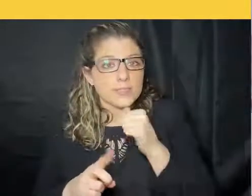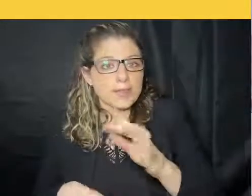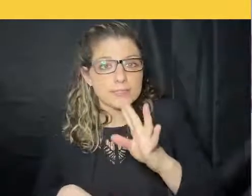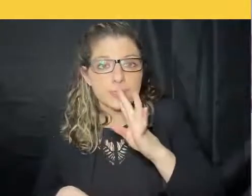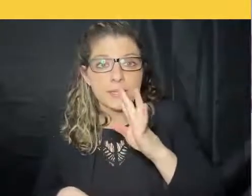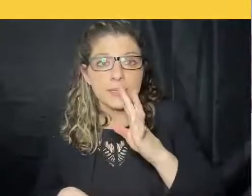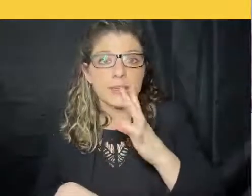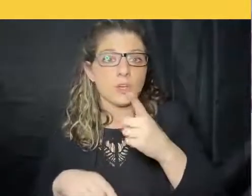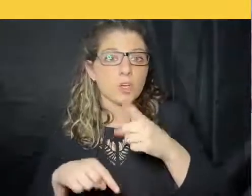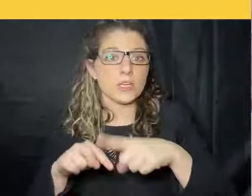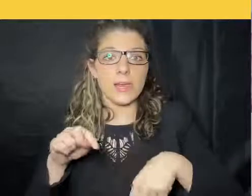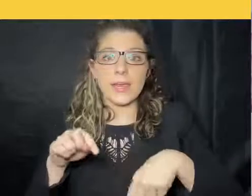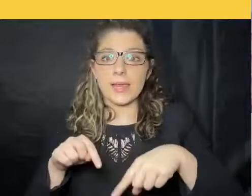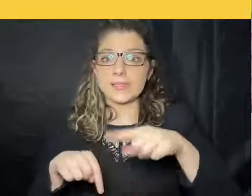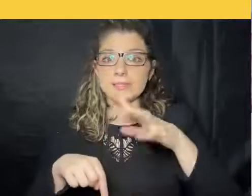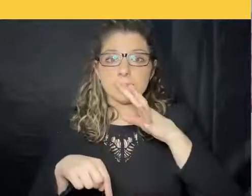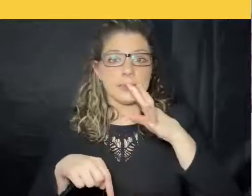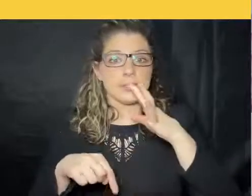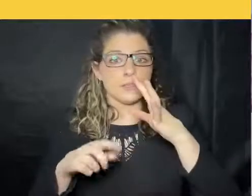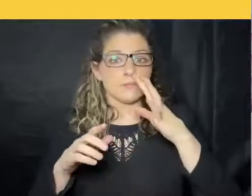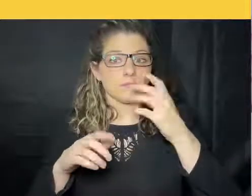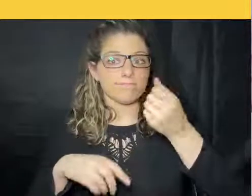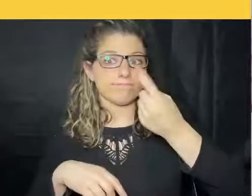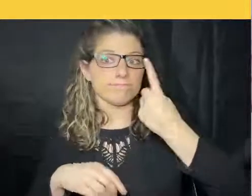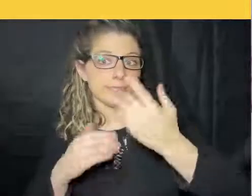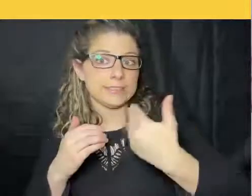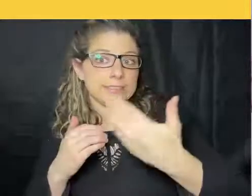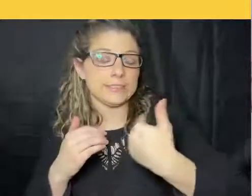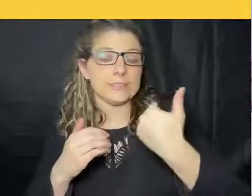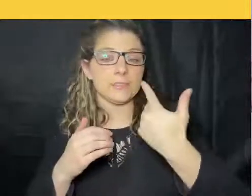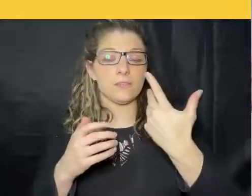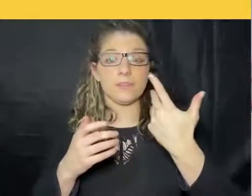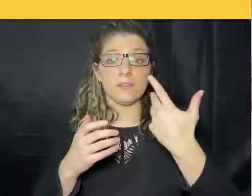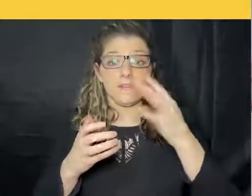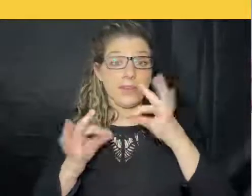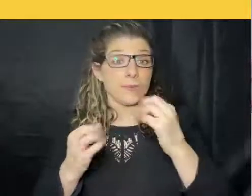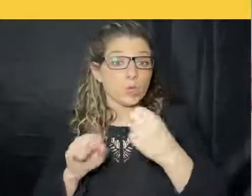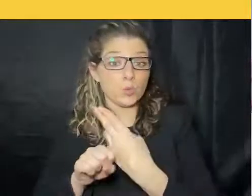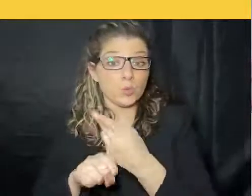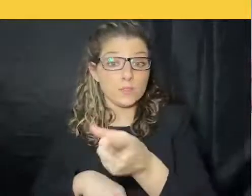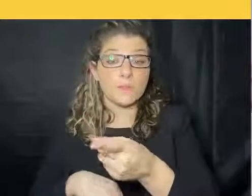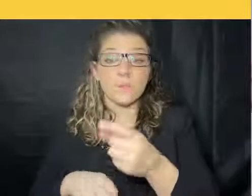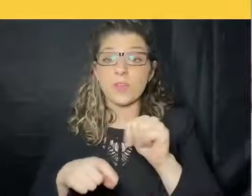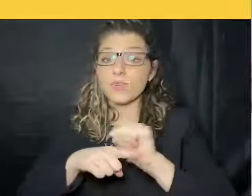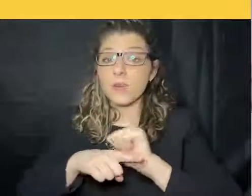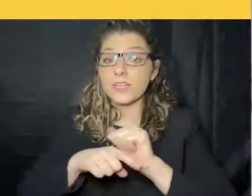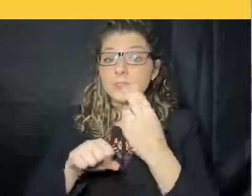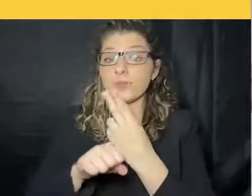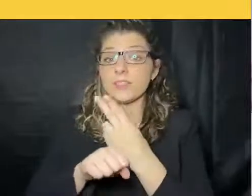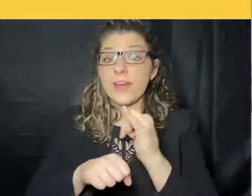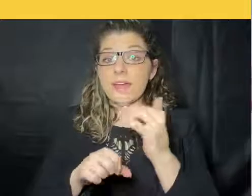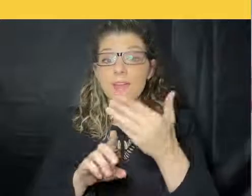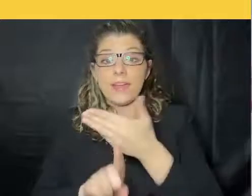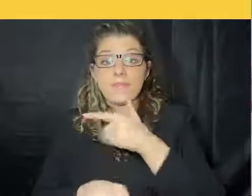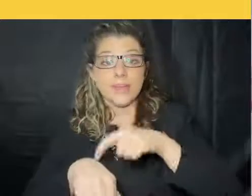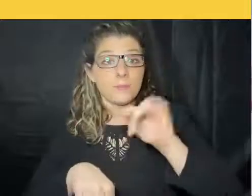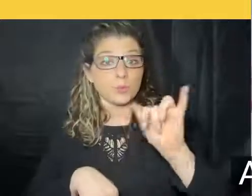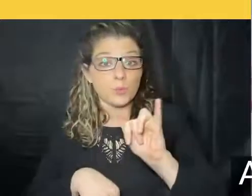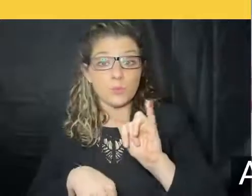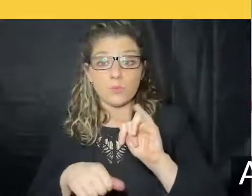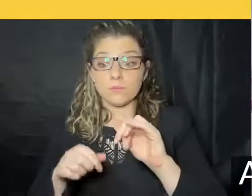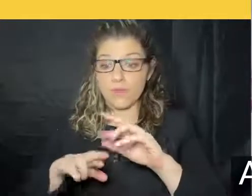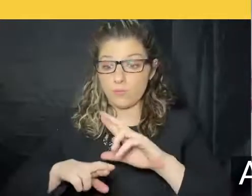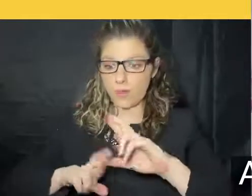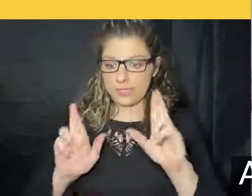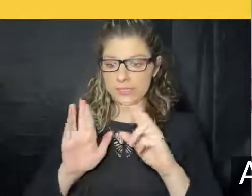who's non-speaking or can't speak intelligibly as a member of the family. And they could even practice using it ahead of time and